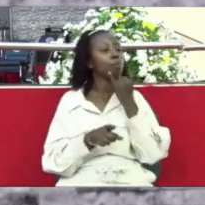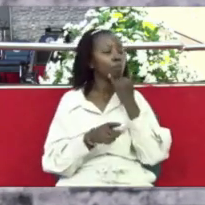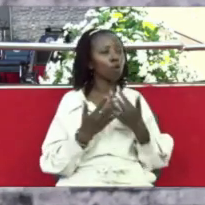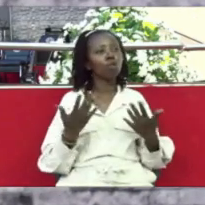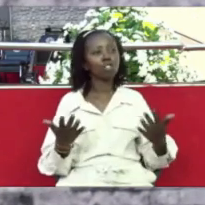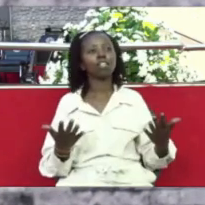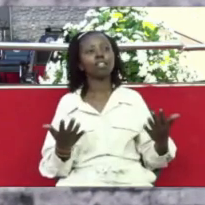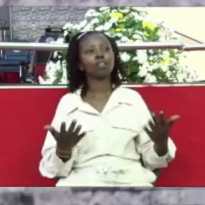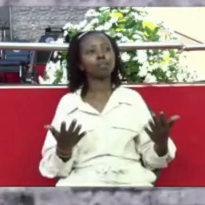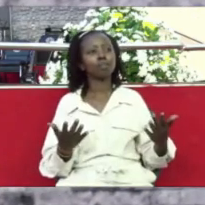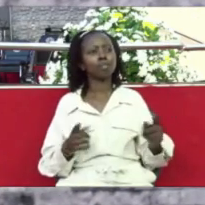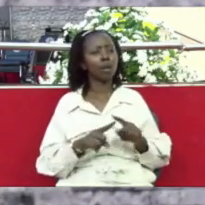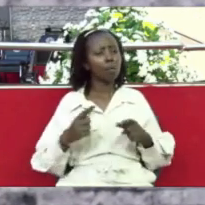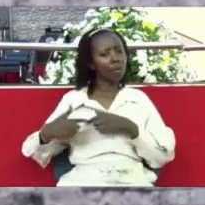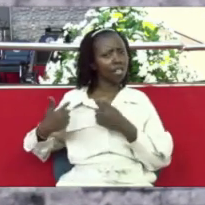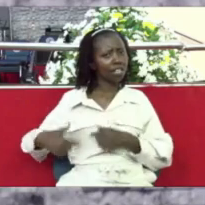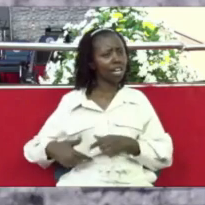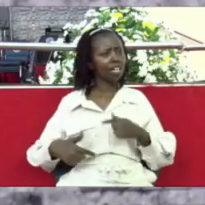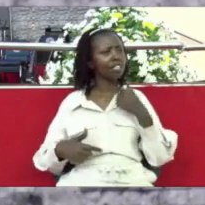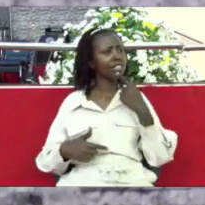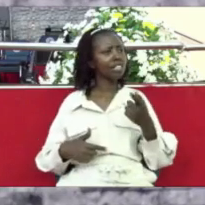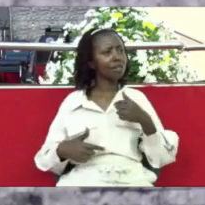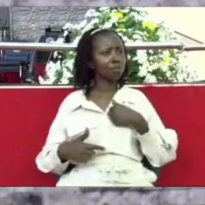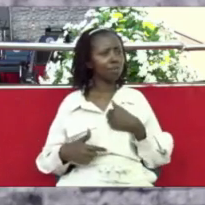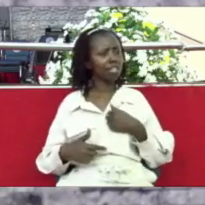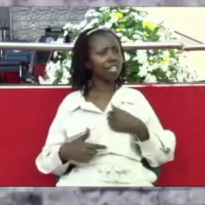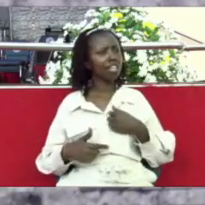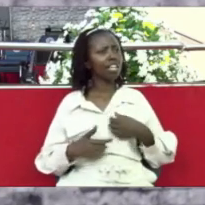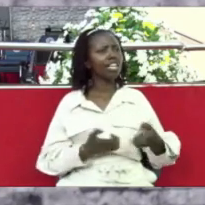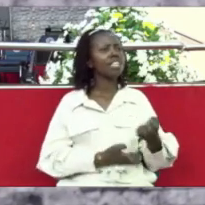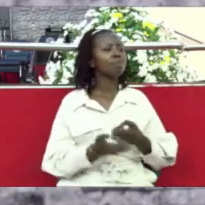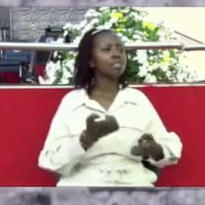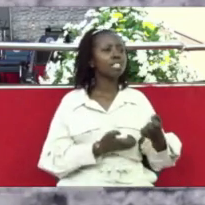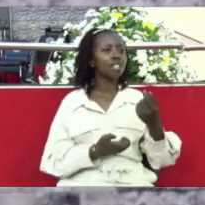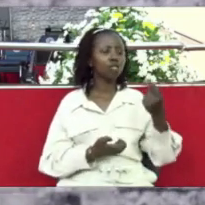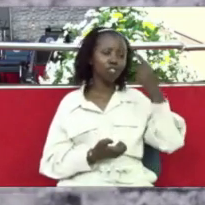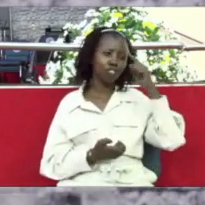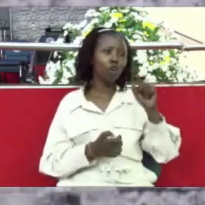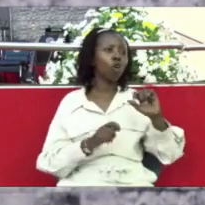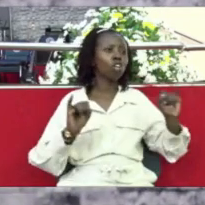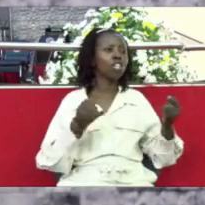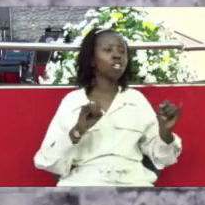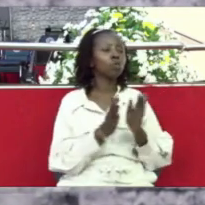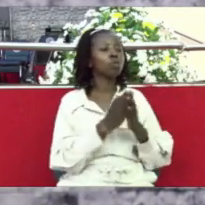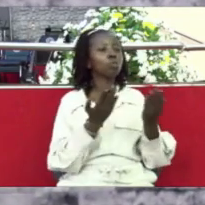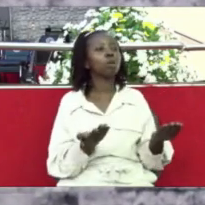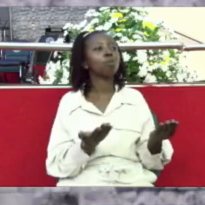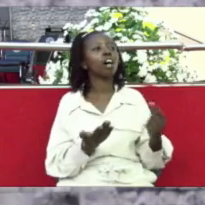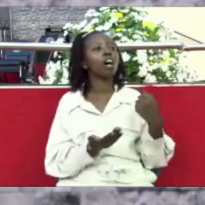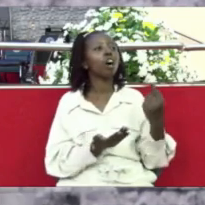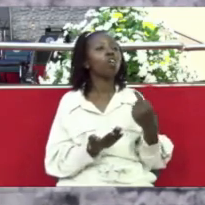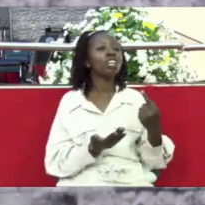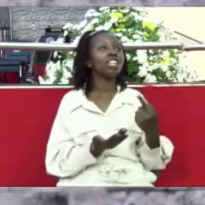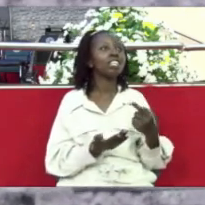them. But my heart tells me they're selling newspapers and they're selling advertising time on TV.